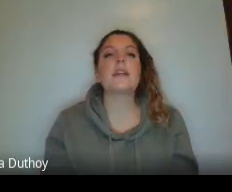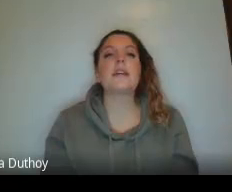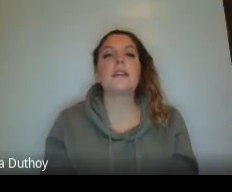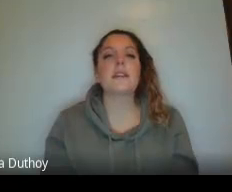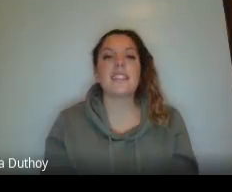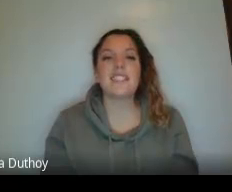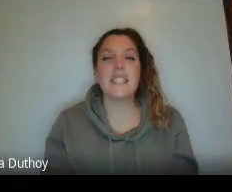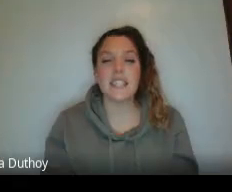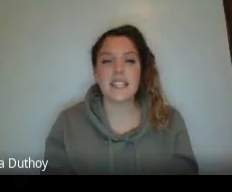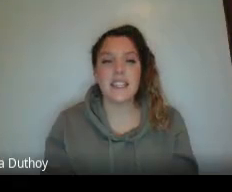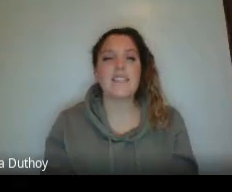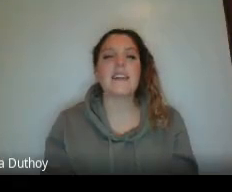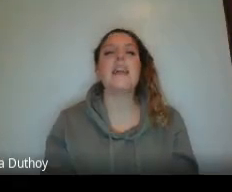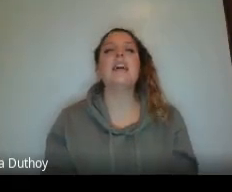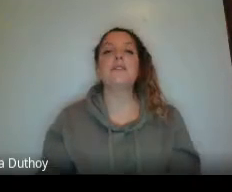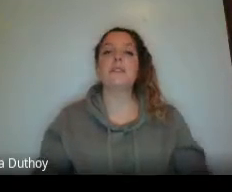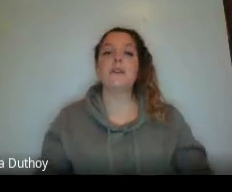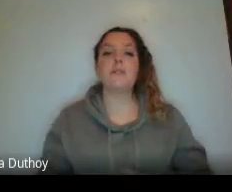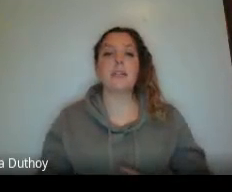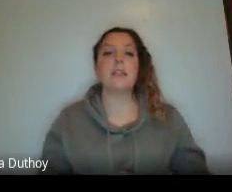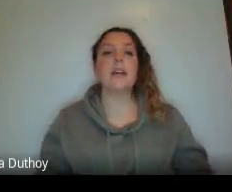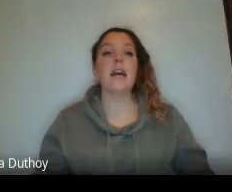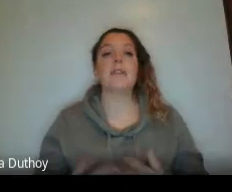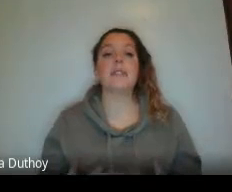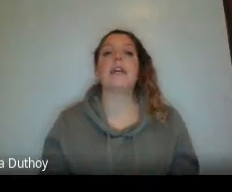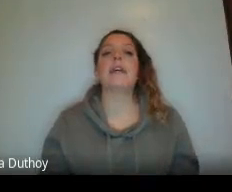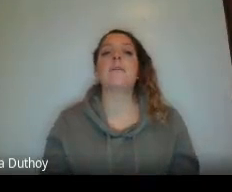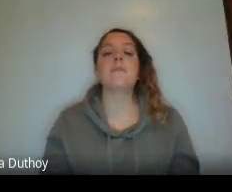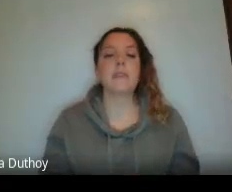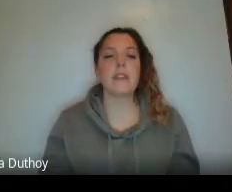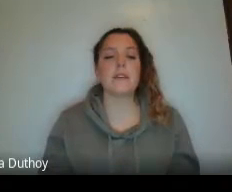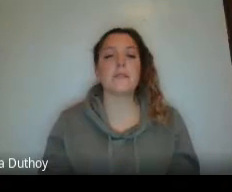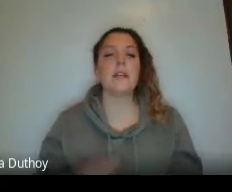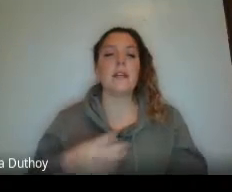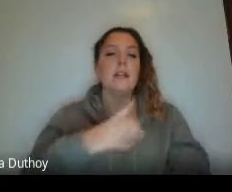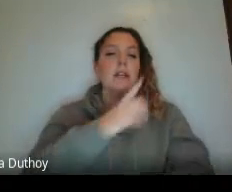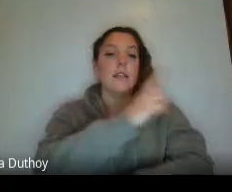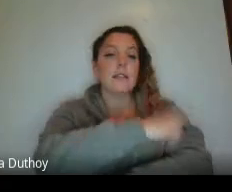Practice listing. So for me, I would say